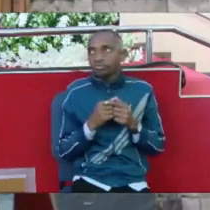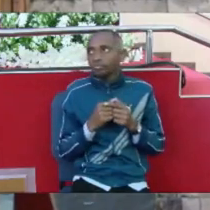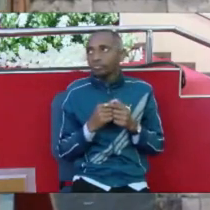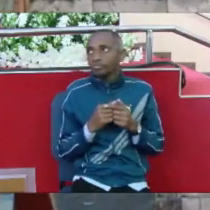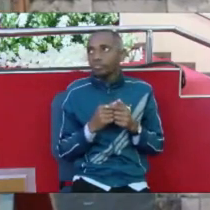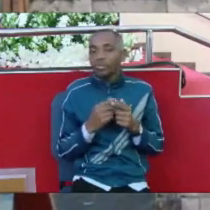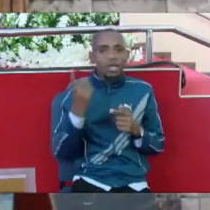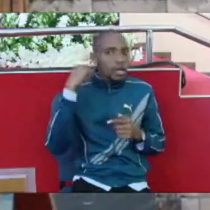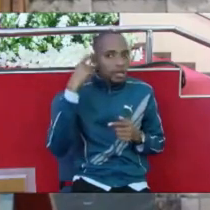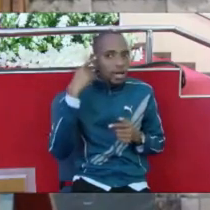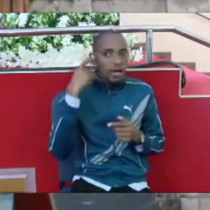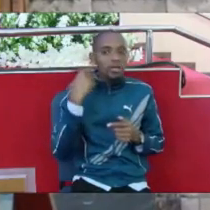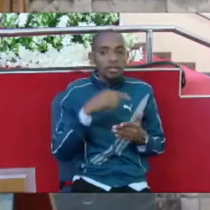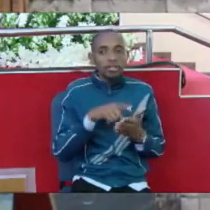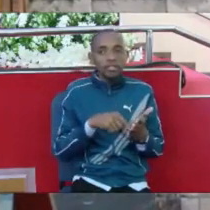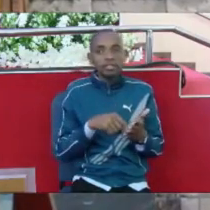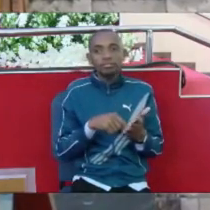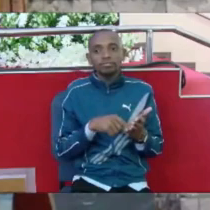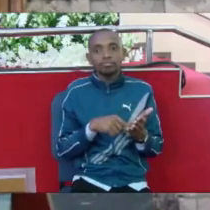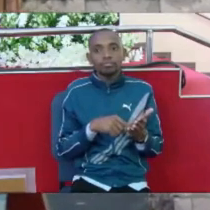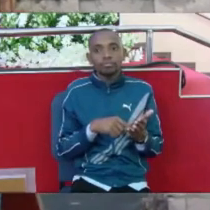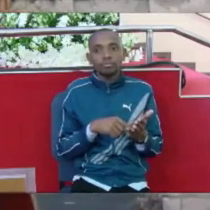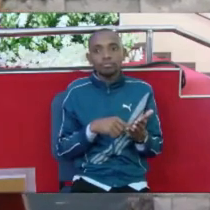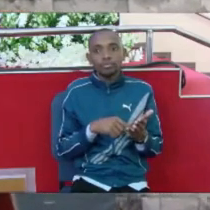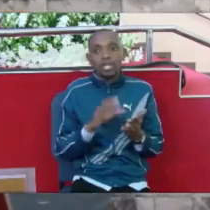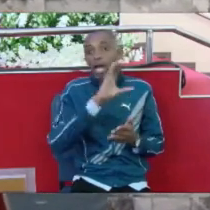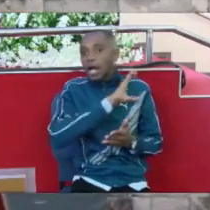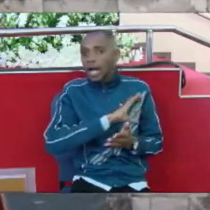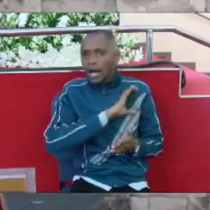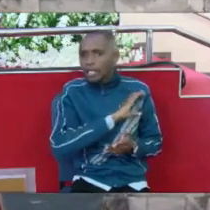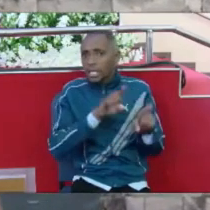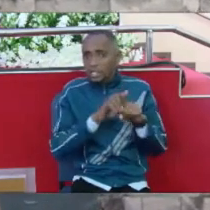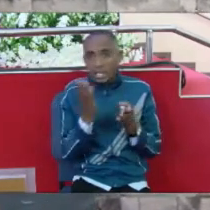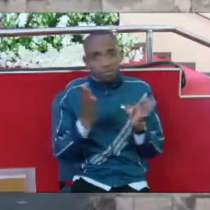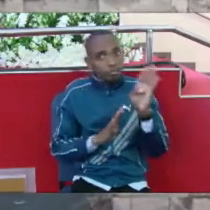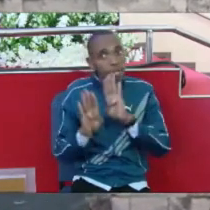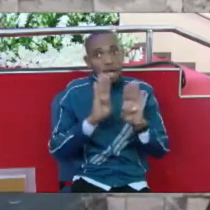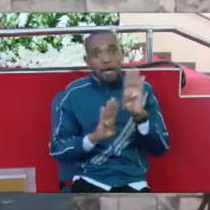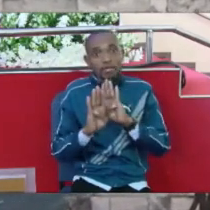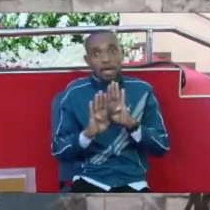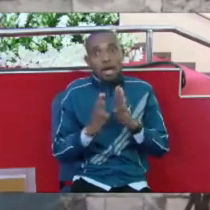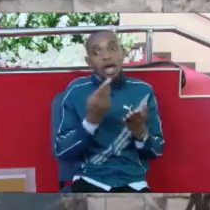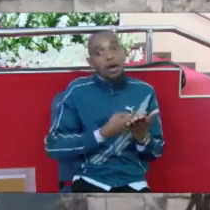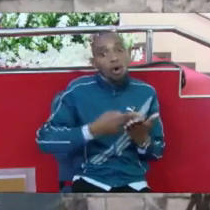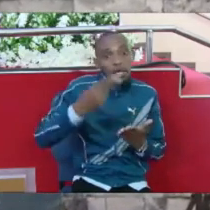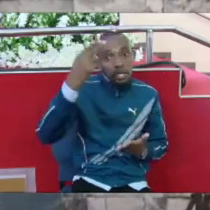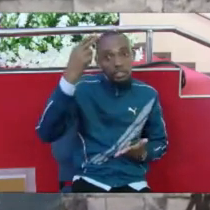Hear this. Strength of character and moral purity